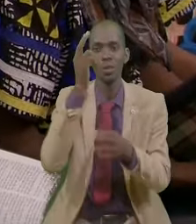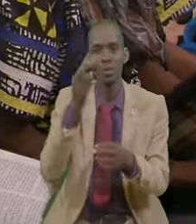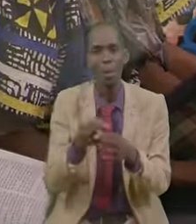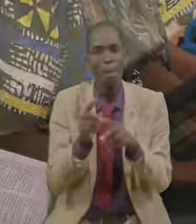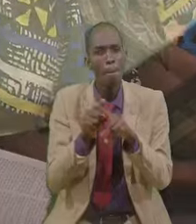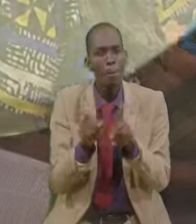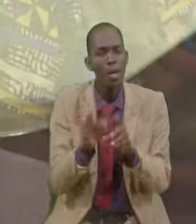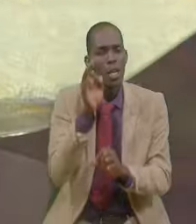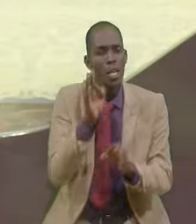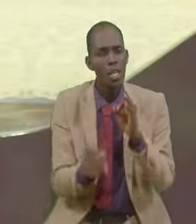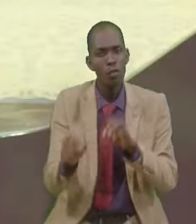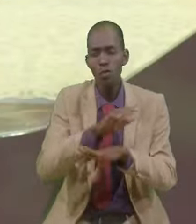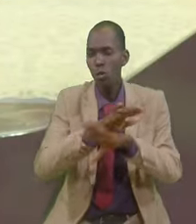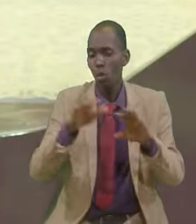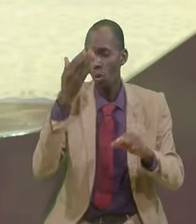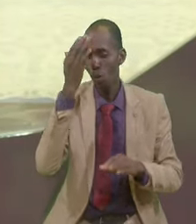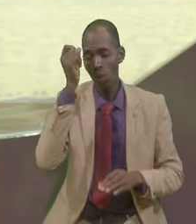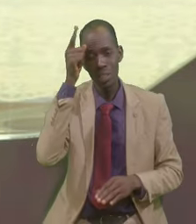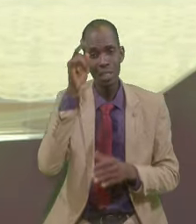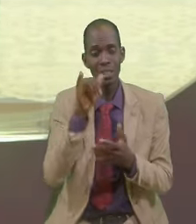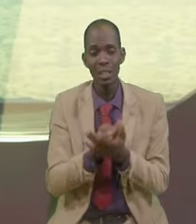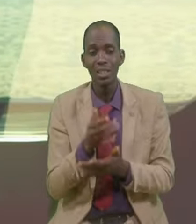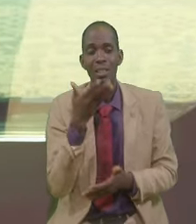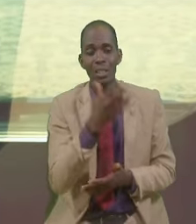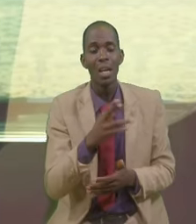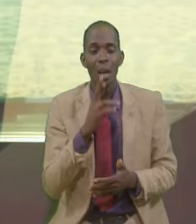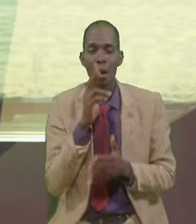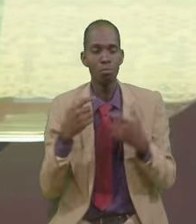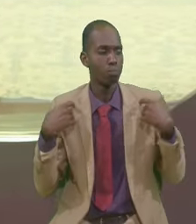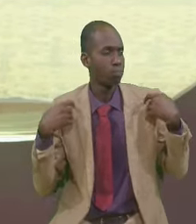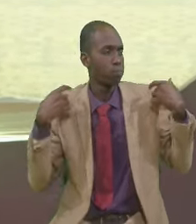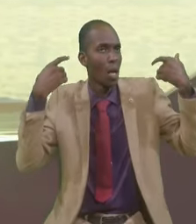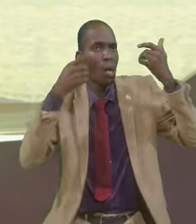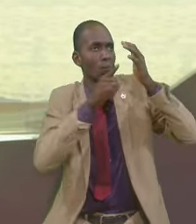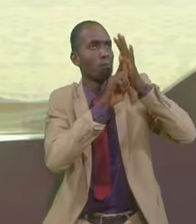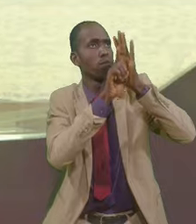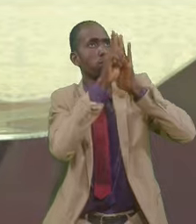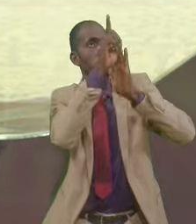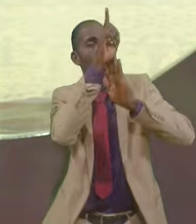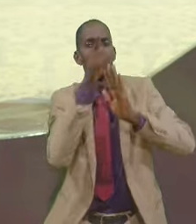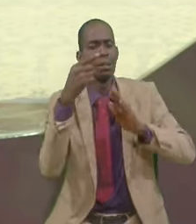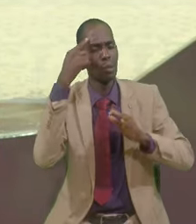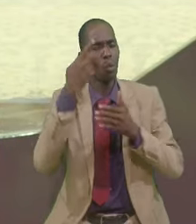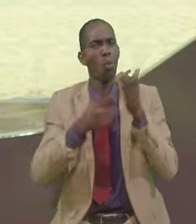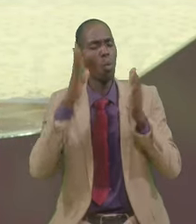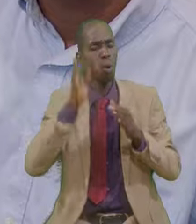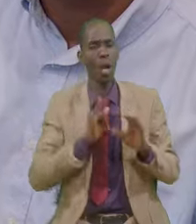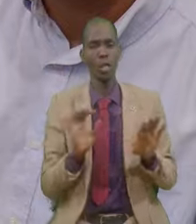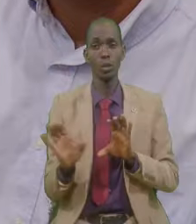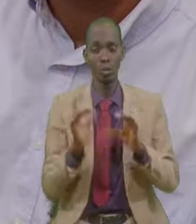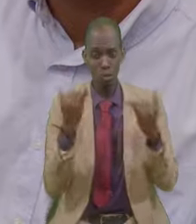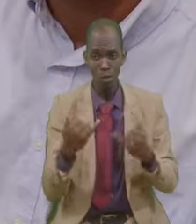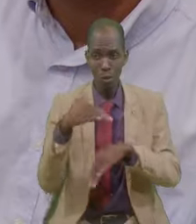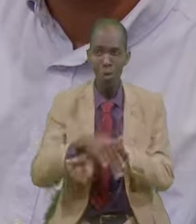the giants on the way, when you see the giants, then you say, what will I do? Tonight you are going to